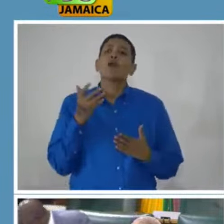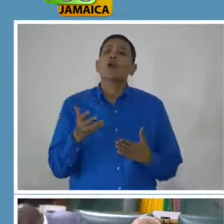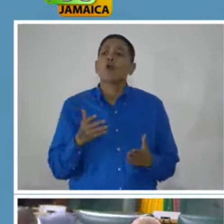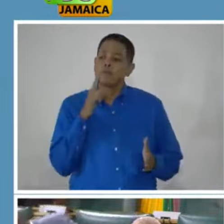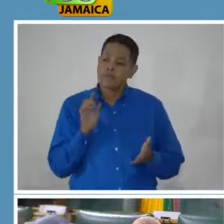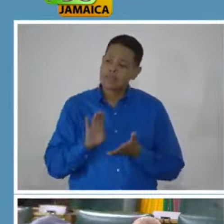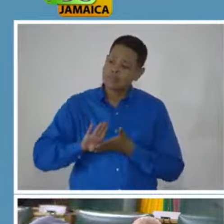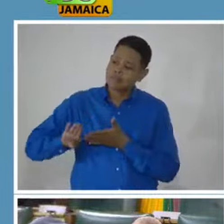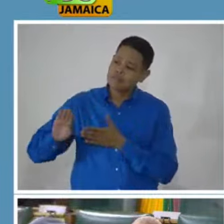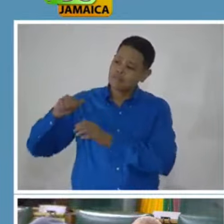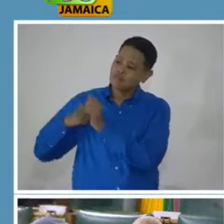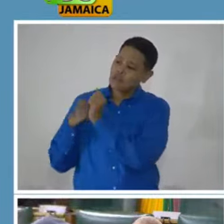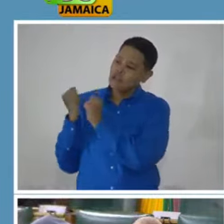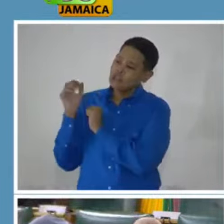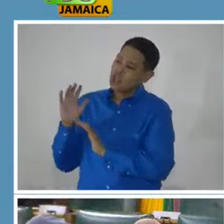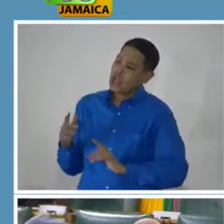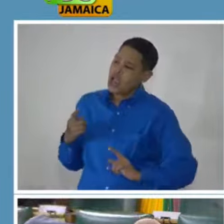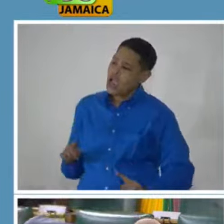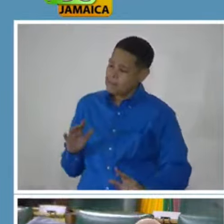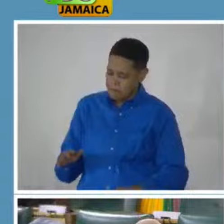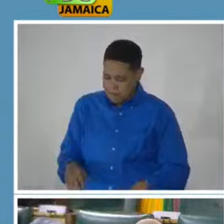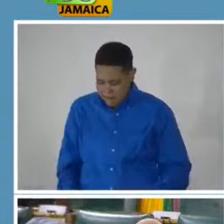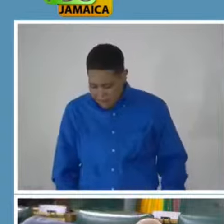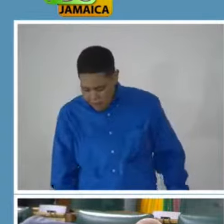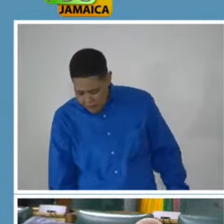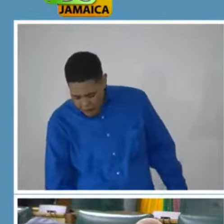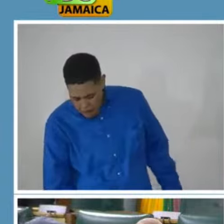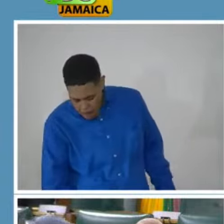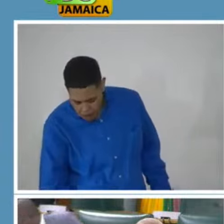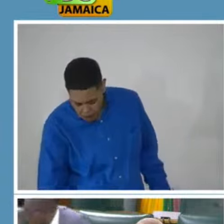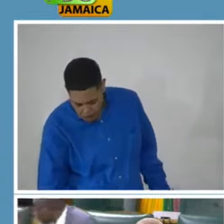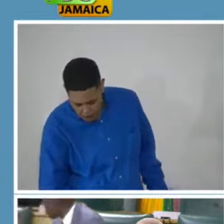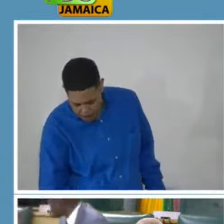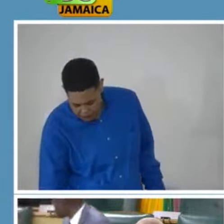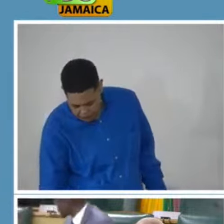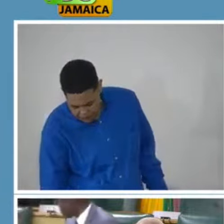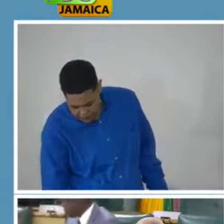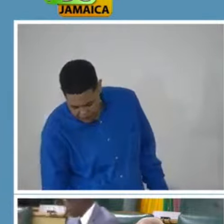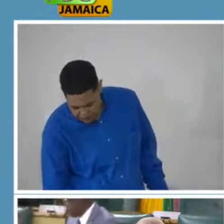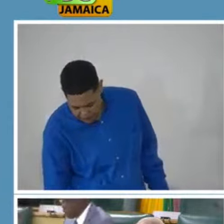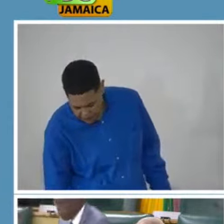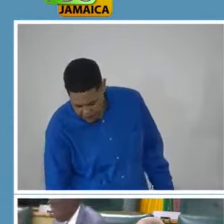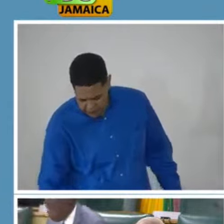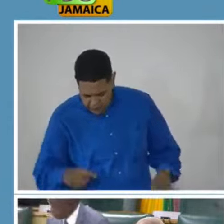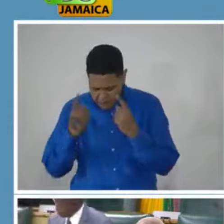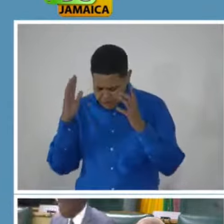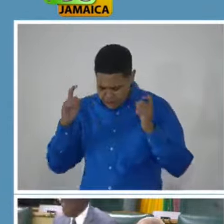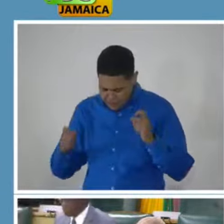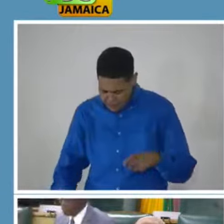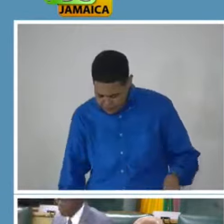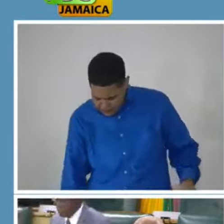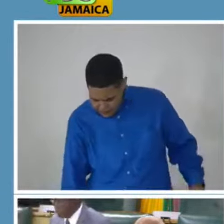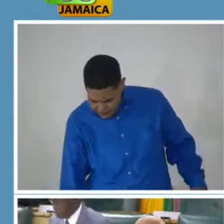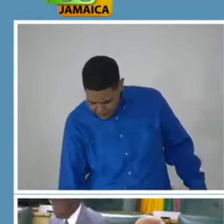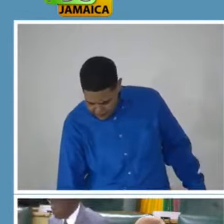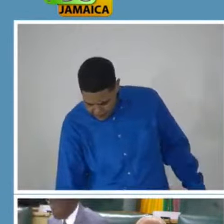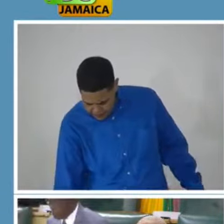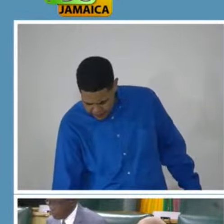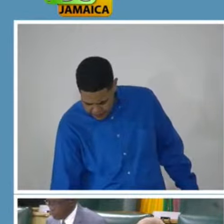set-asides framework. Madam Speaker, the opposition spokesman on finance made